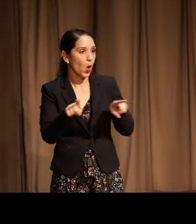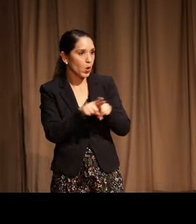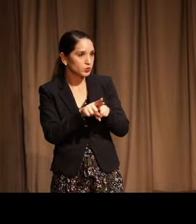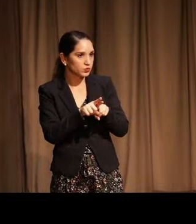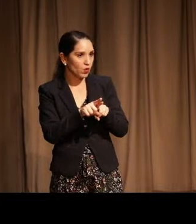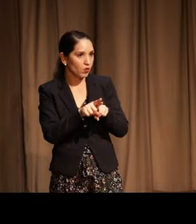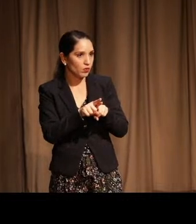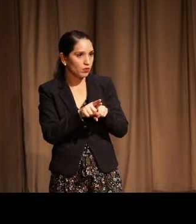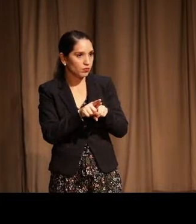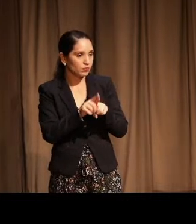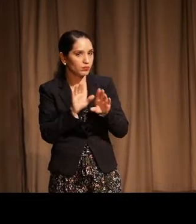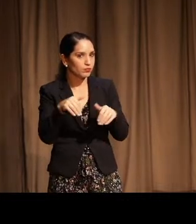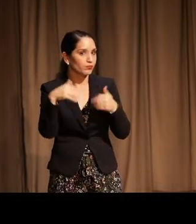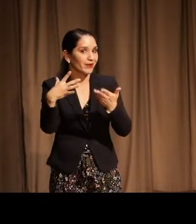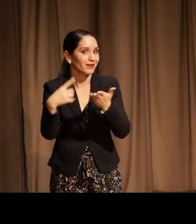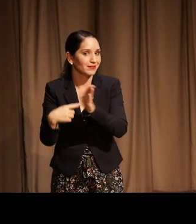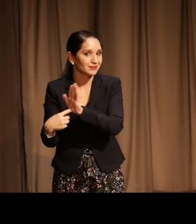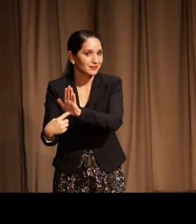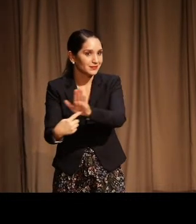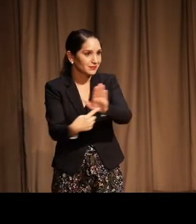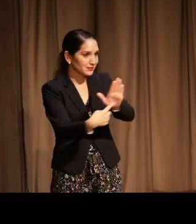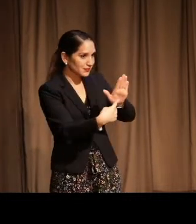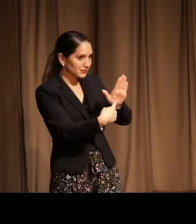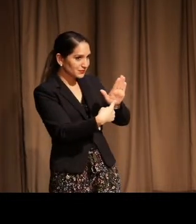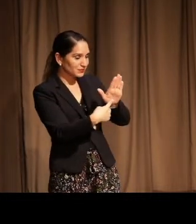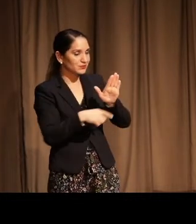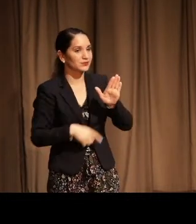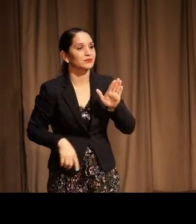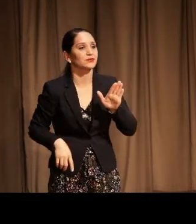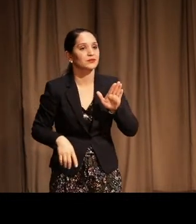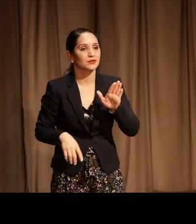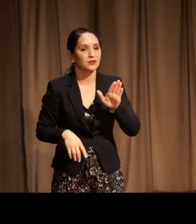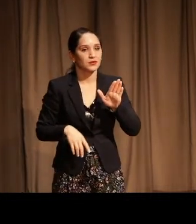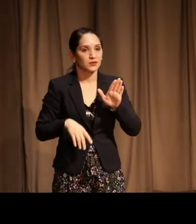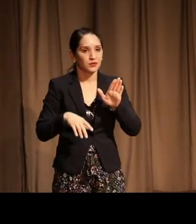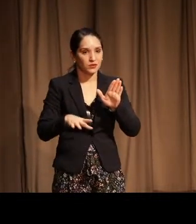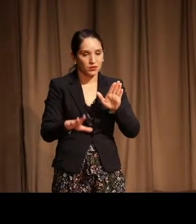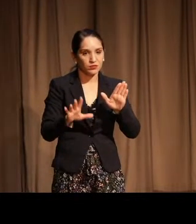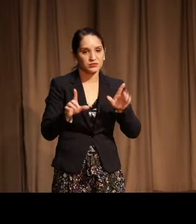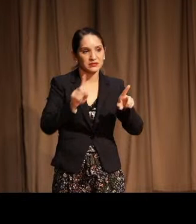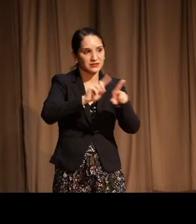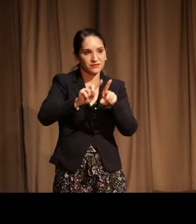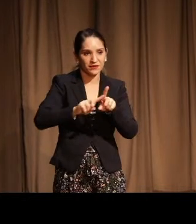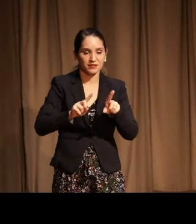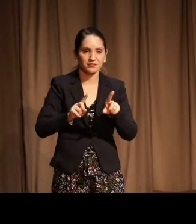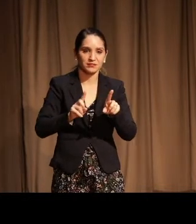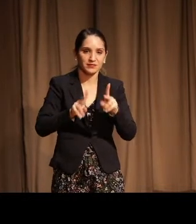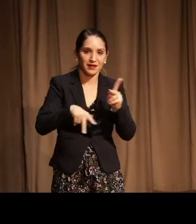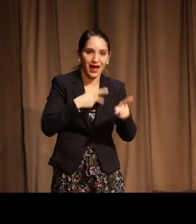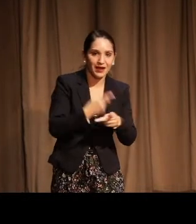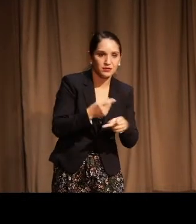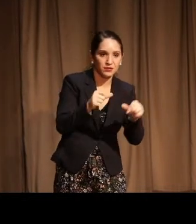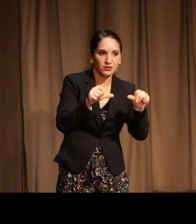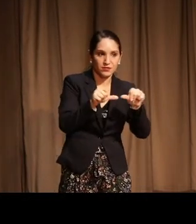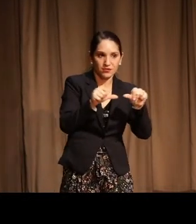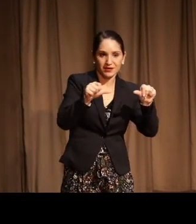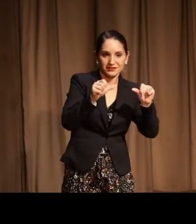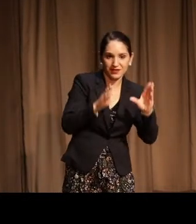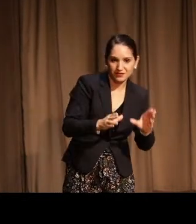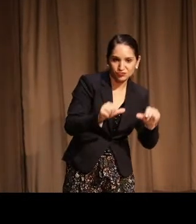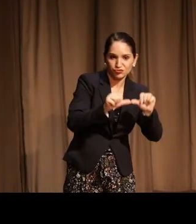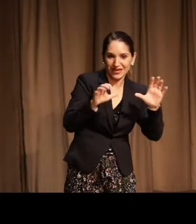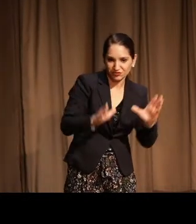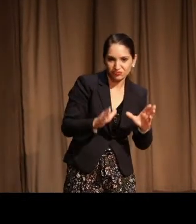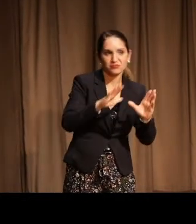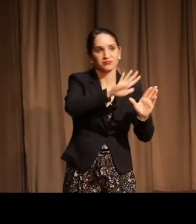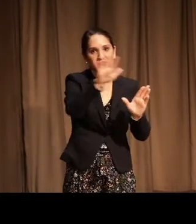invisible from image of dreams and tarot archetypes to image of leaders who disappear, who